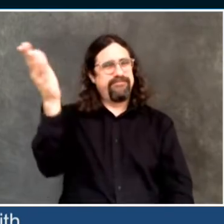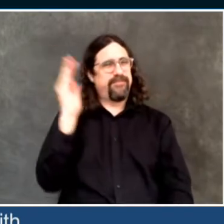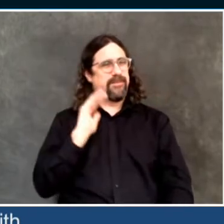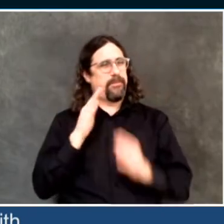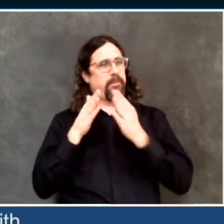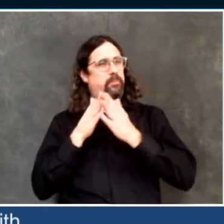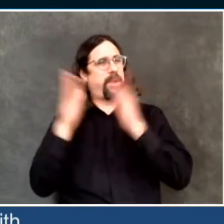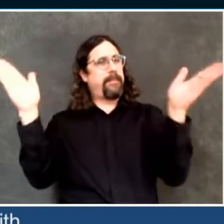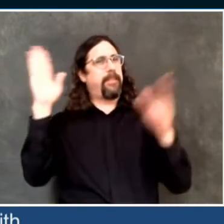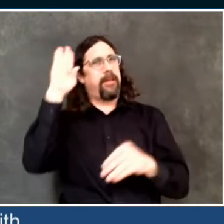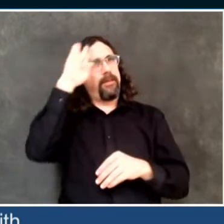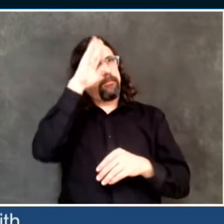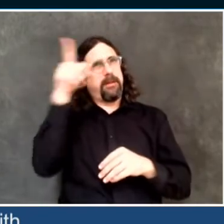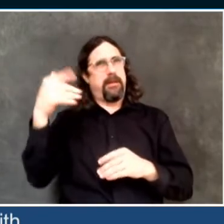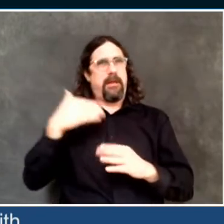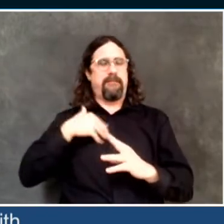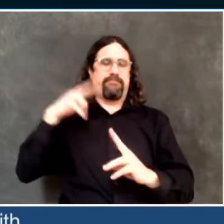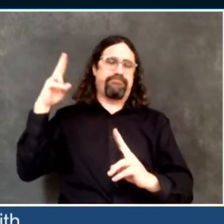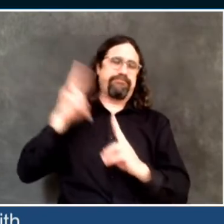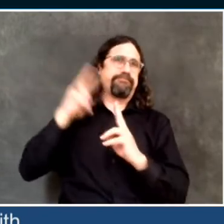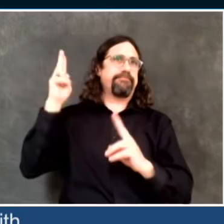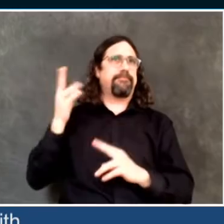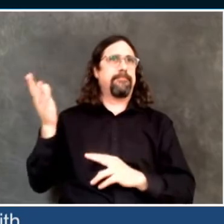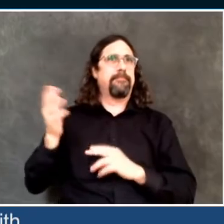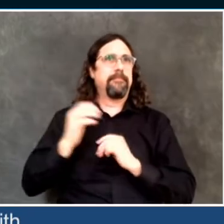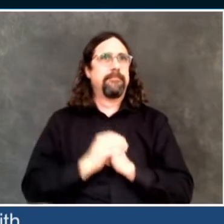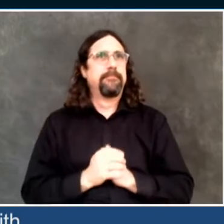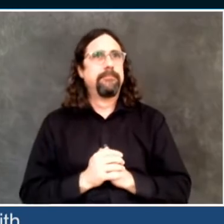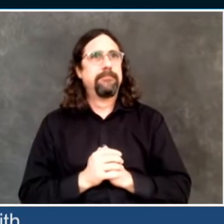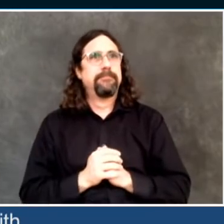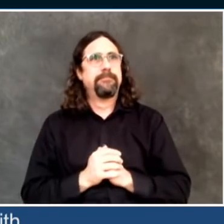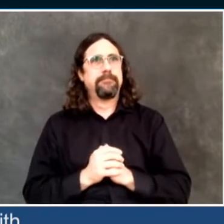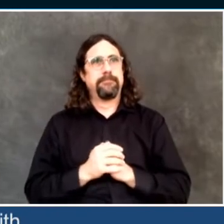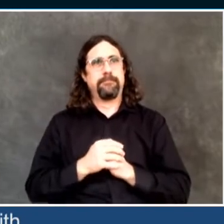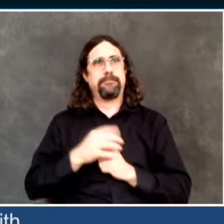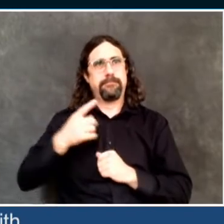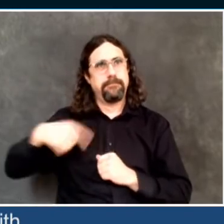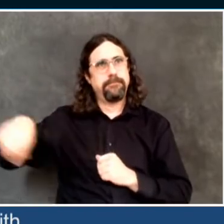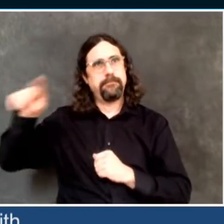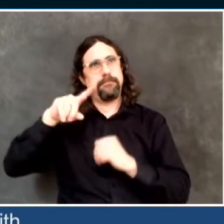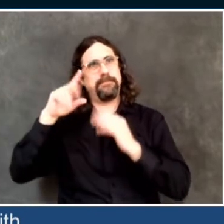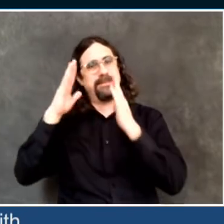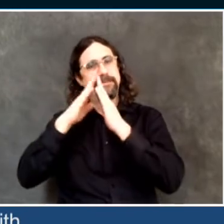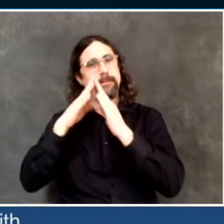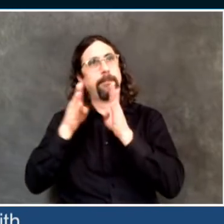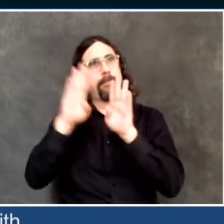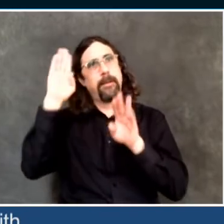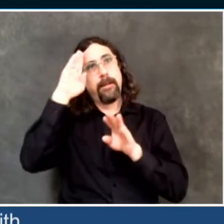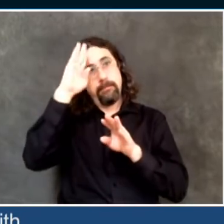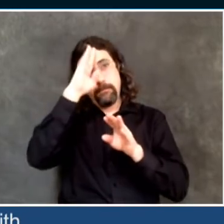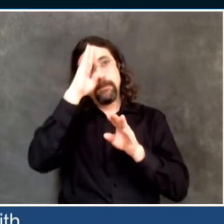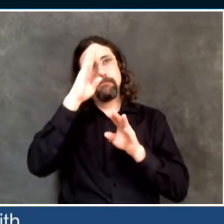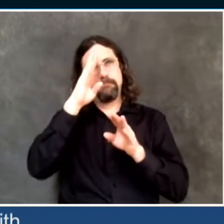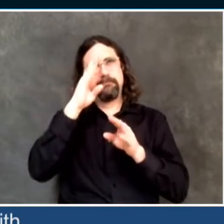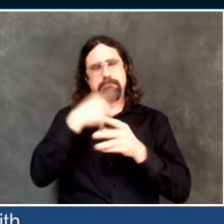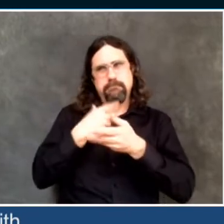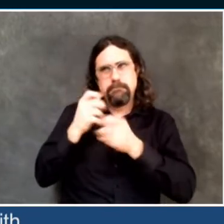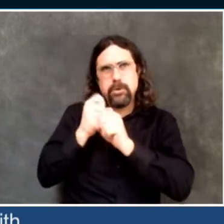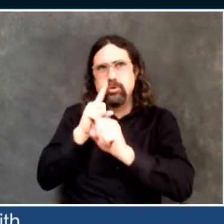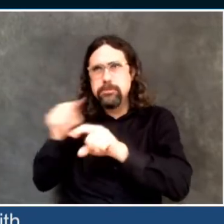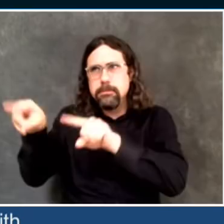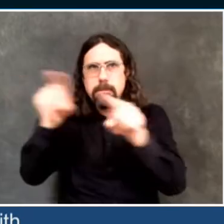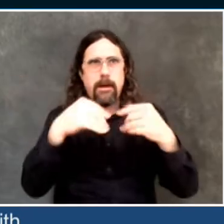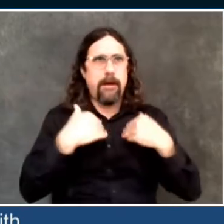all the PPEs, everything. That's been the core of the strategy, and we got to go even deeper into that strategy because that's where